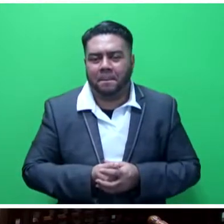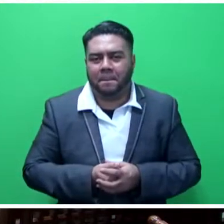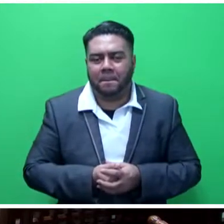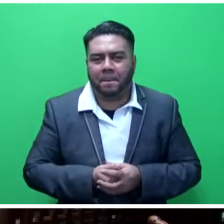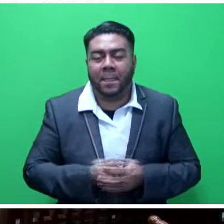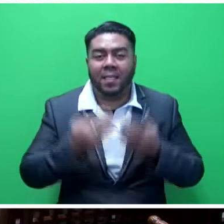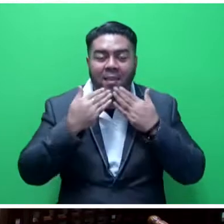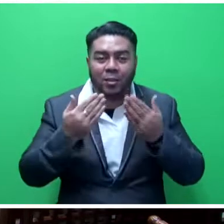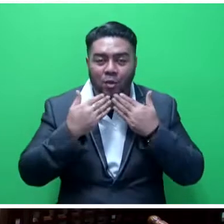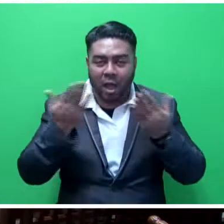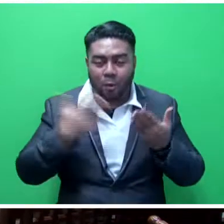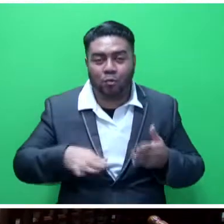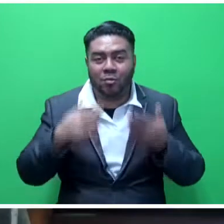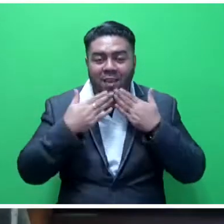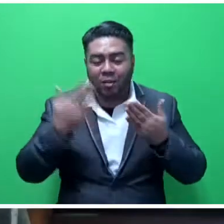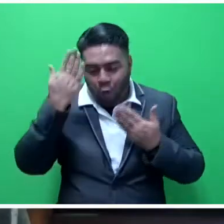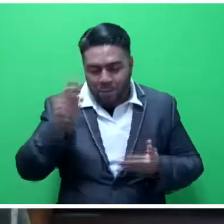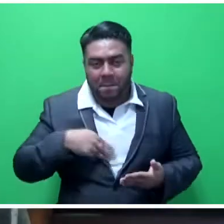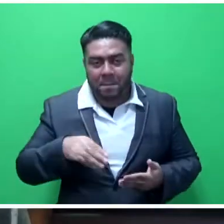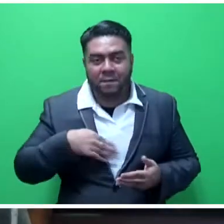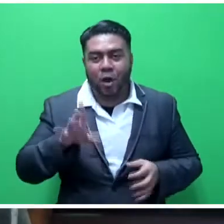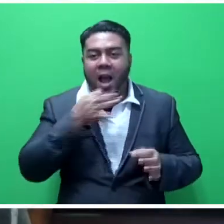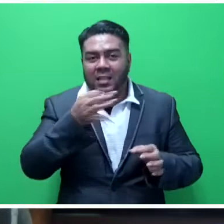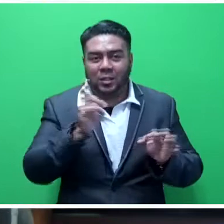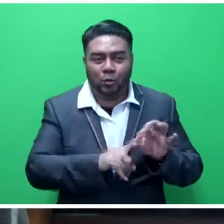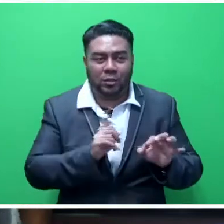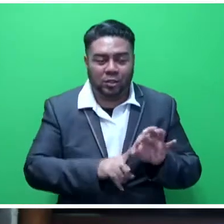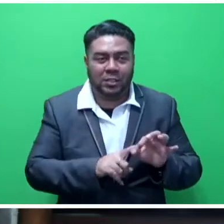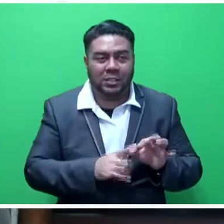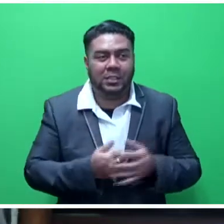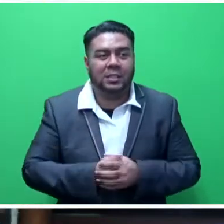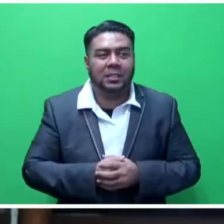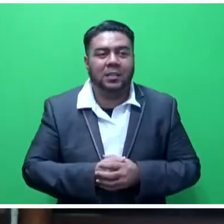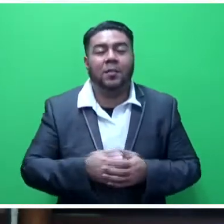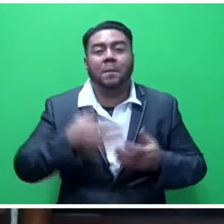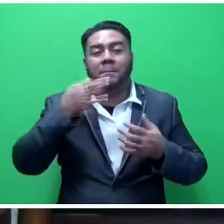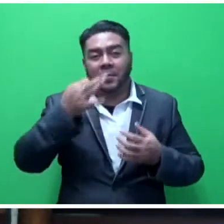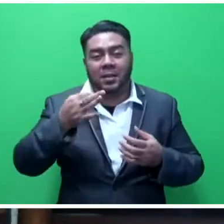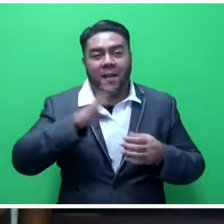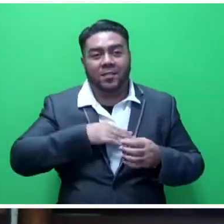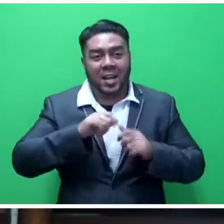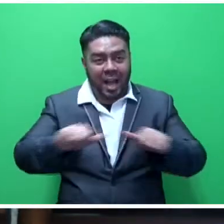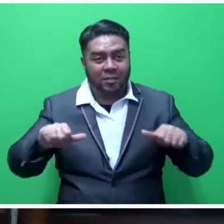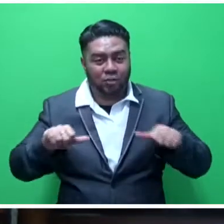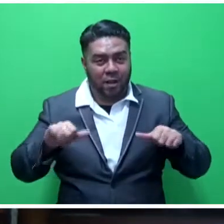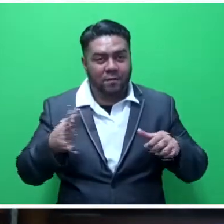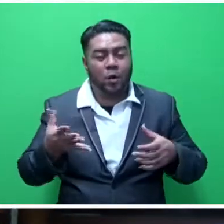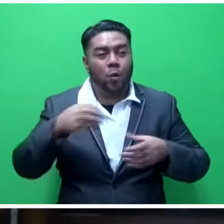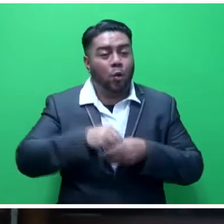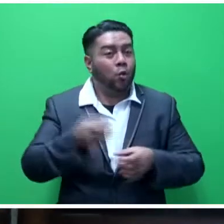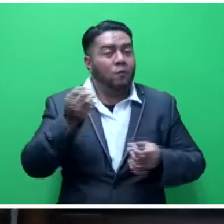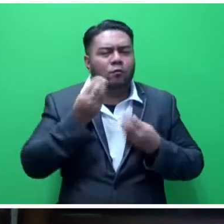I want to thank the honourable member for asking this question. Mr. Speaker, sir, the Ministry of Agriculture values the contribution of